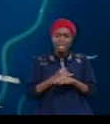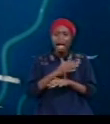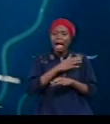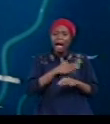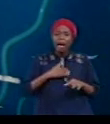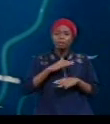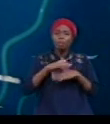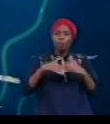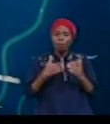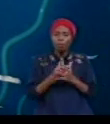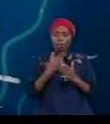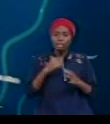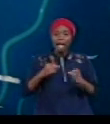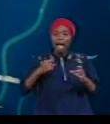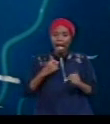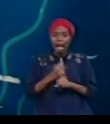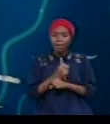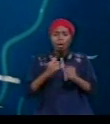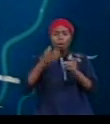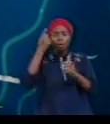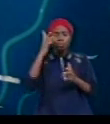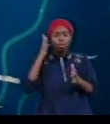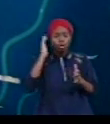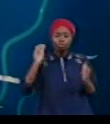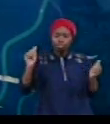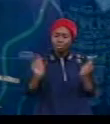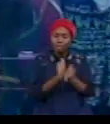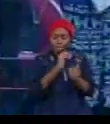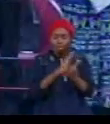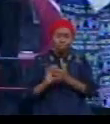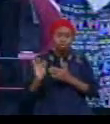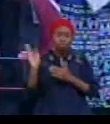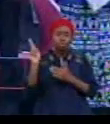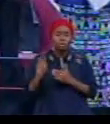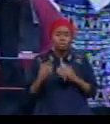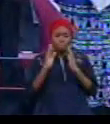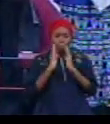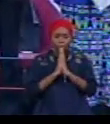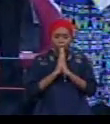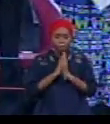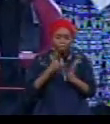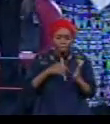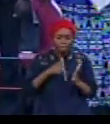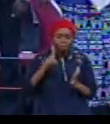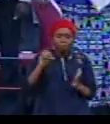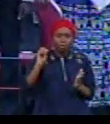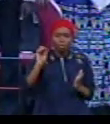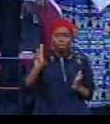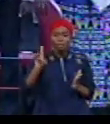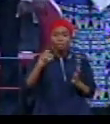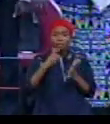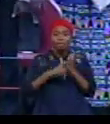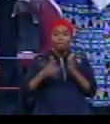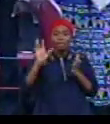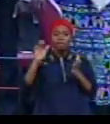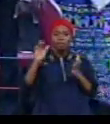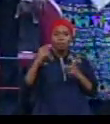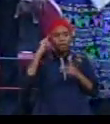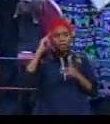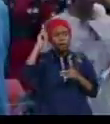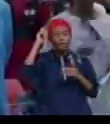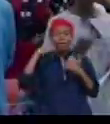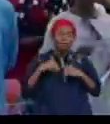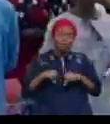all the iron bars. The Lord will cut them in sunder. Let's call upon the Lord. Psalm 107, verse 16, it says, for he has broken the gates of